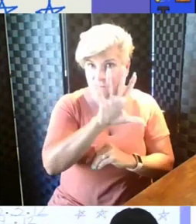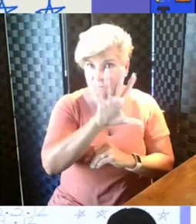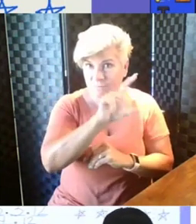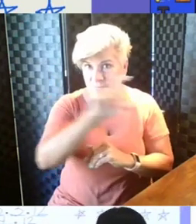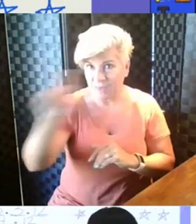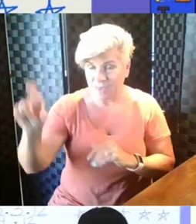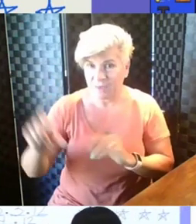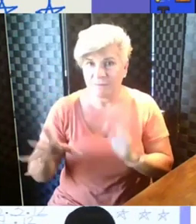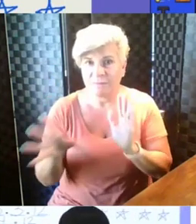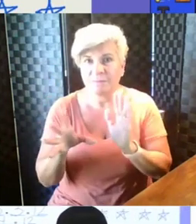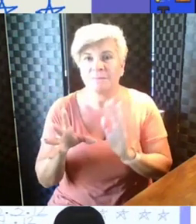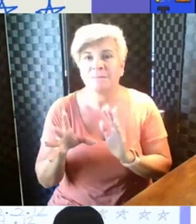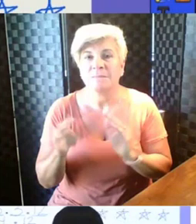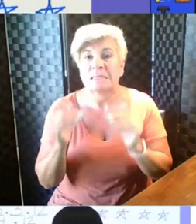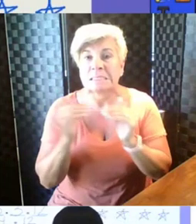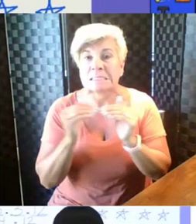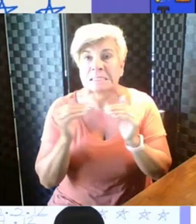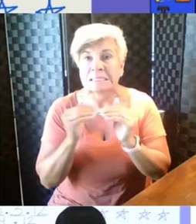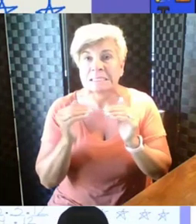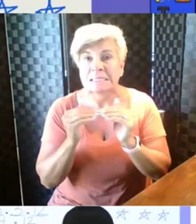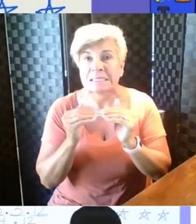plus a row of